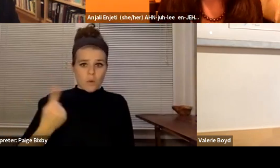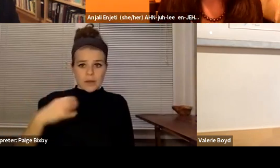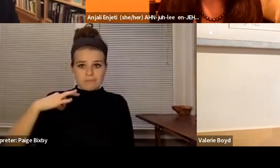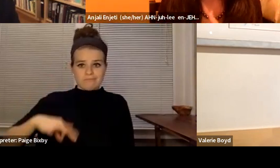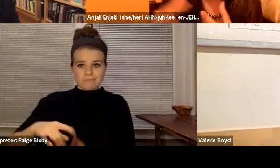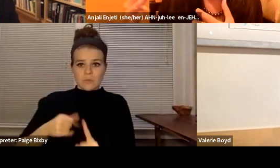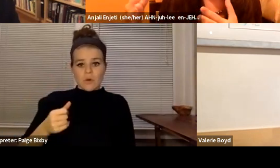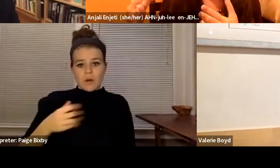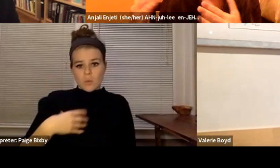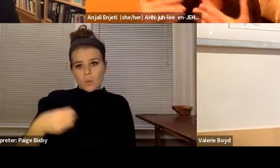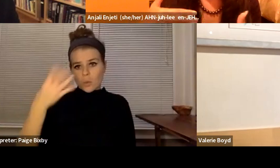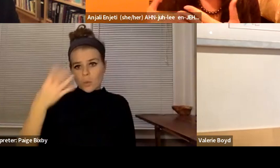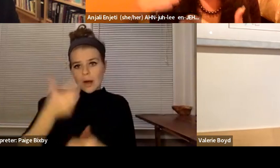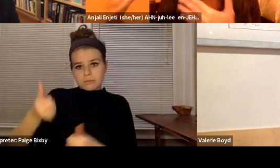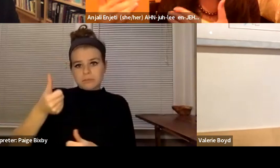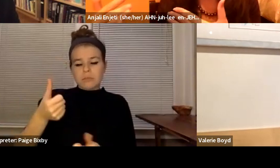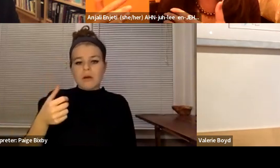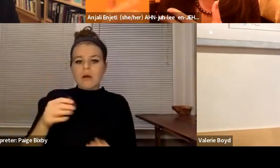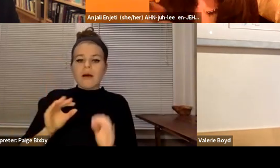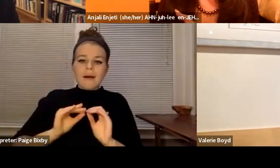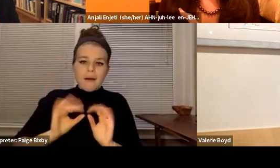white supremacy. Obviously, we have some